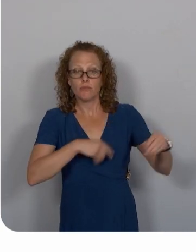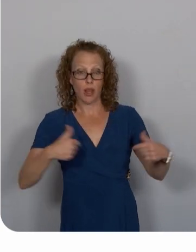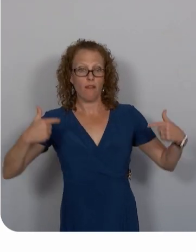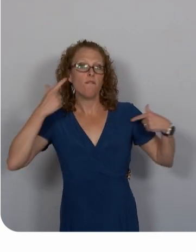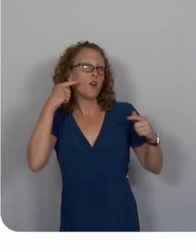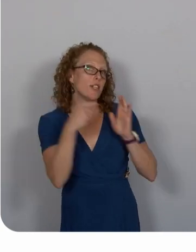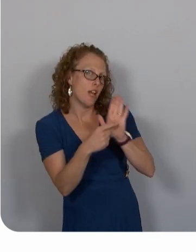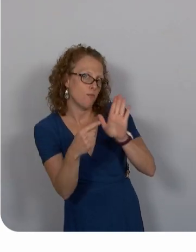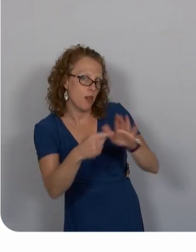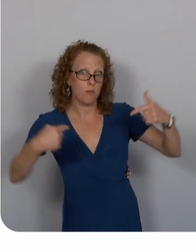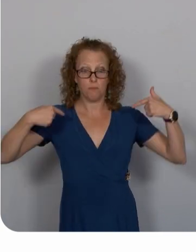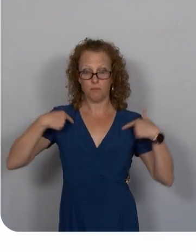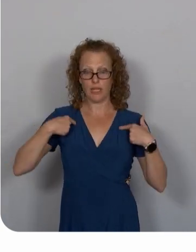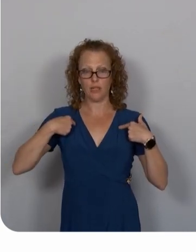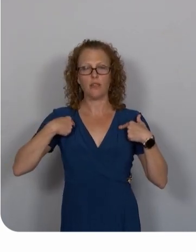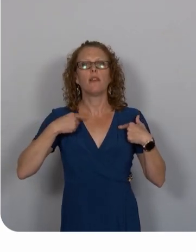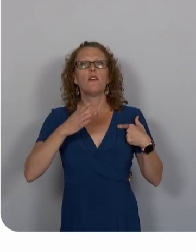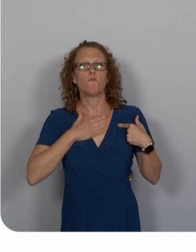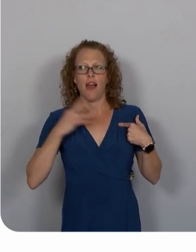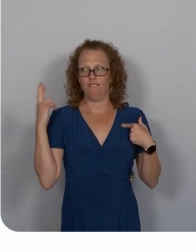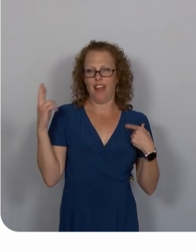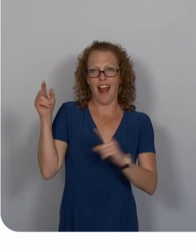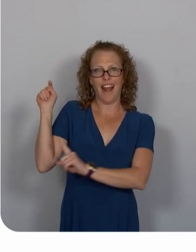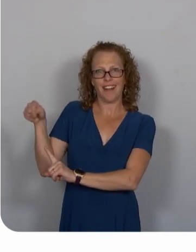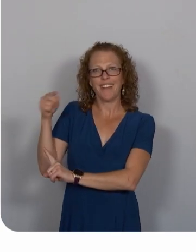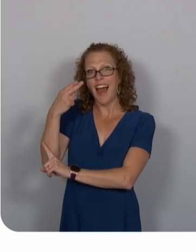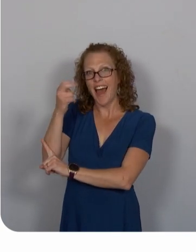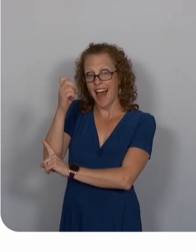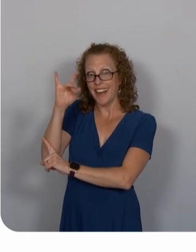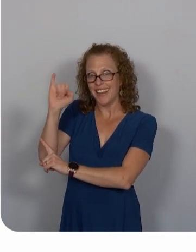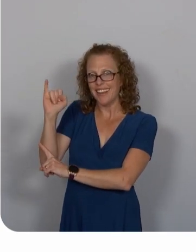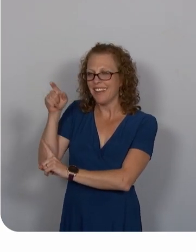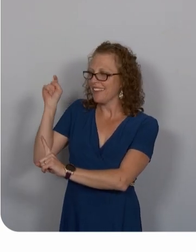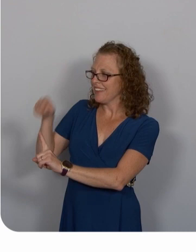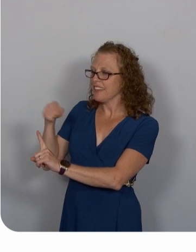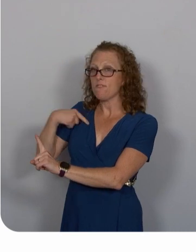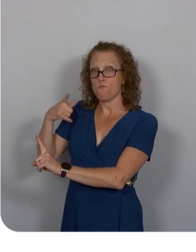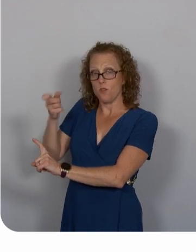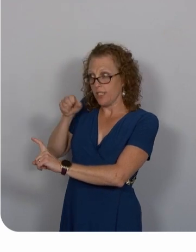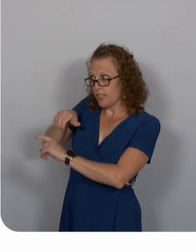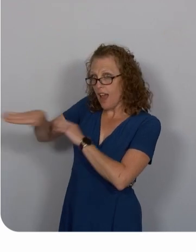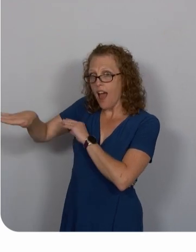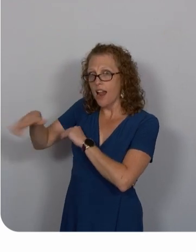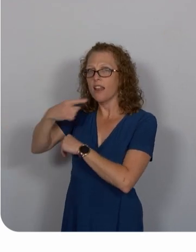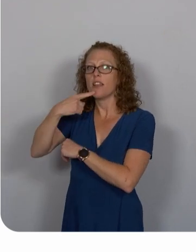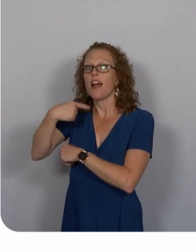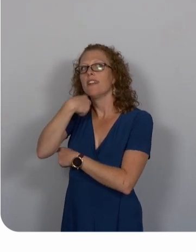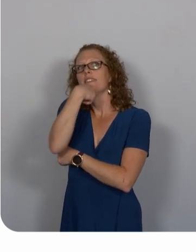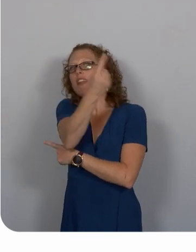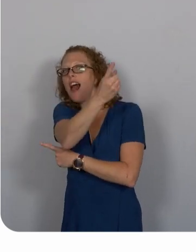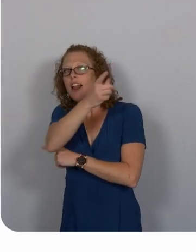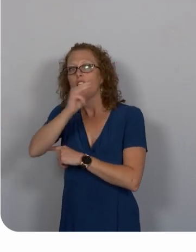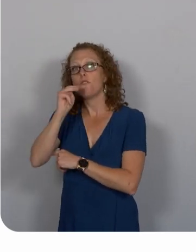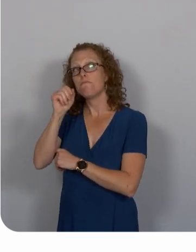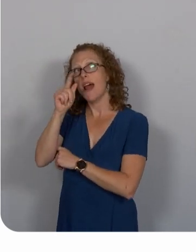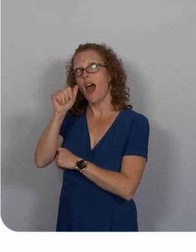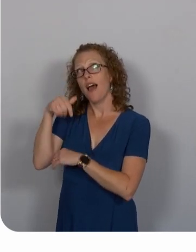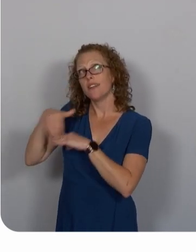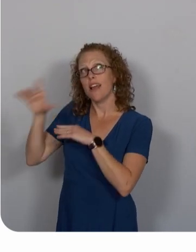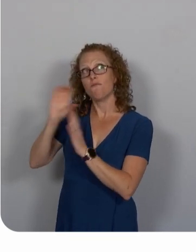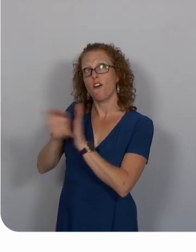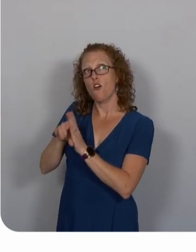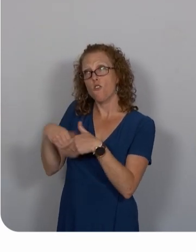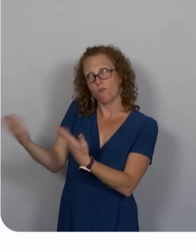to my best friend Heidi, all I have to do is to say, "Hey Meta, send a photo to Heidi."